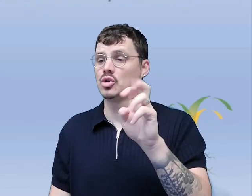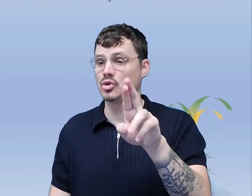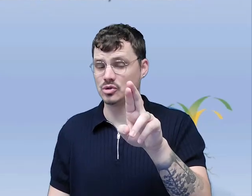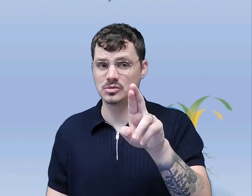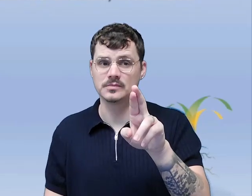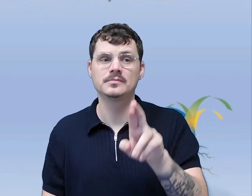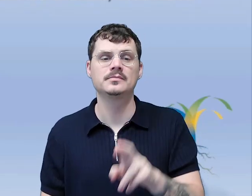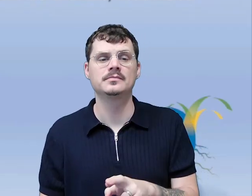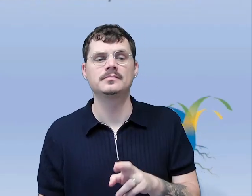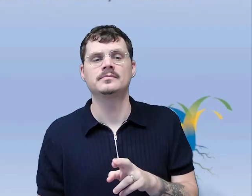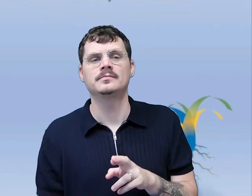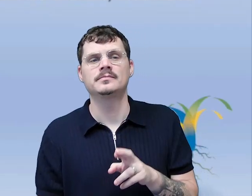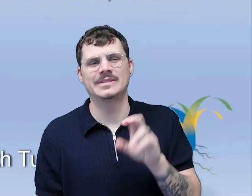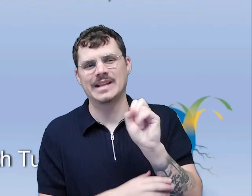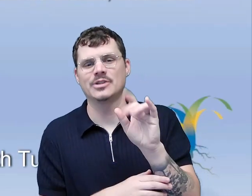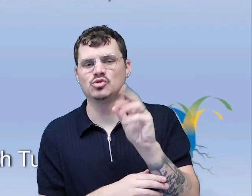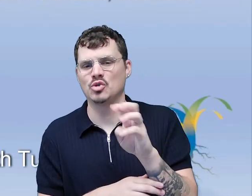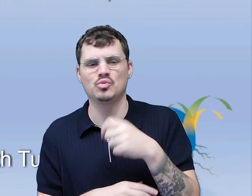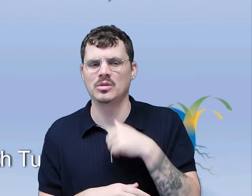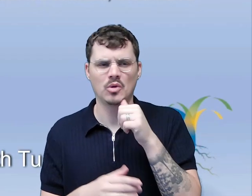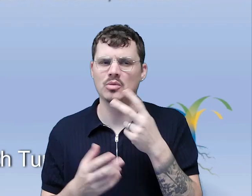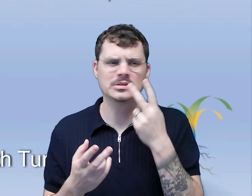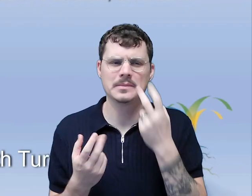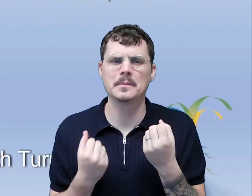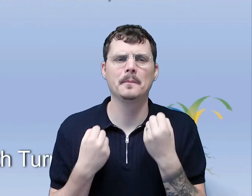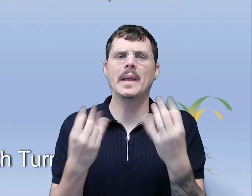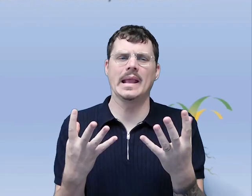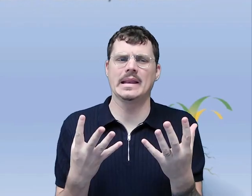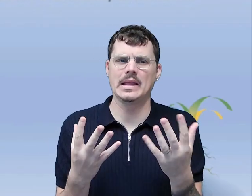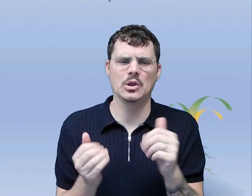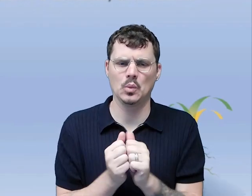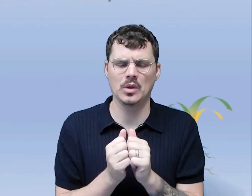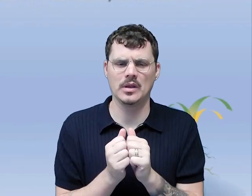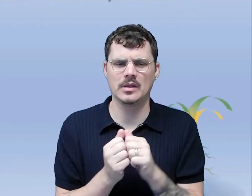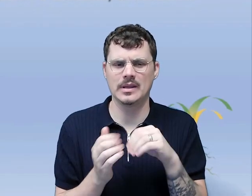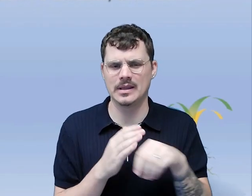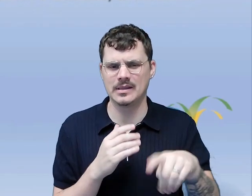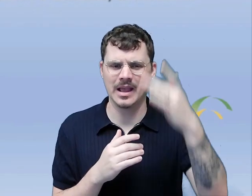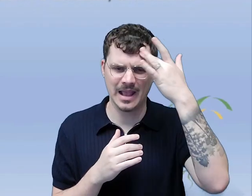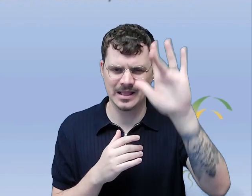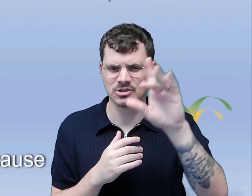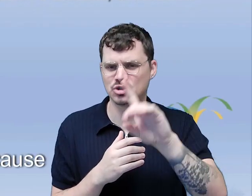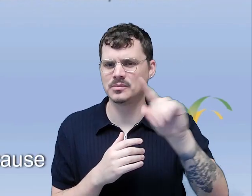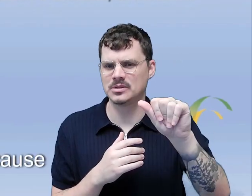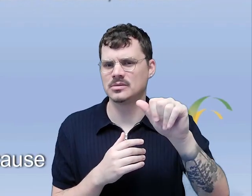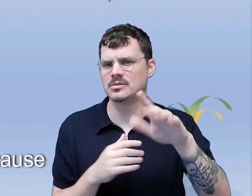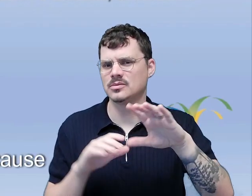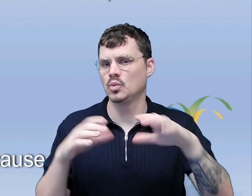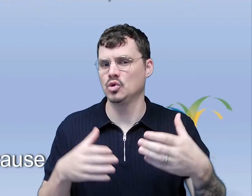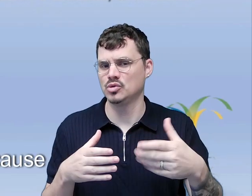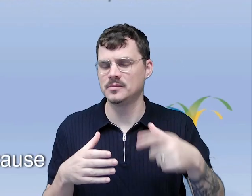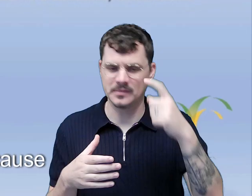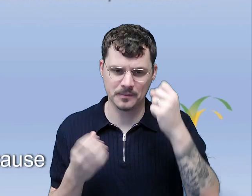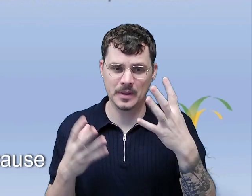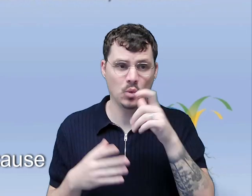Turner syndrome, we don't necessarily see too many people with Turner syndrome in the intellectual